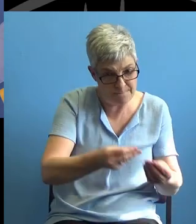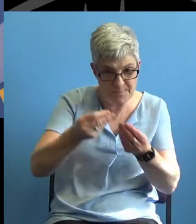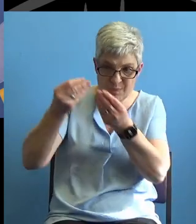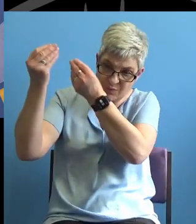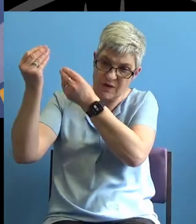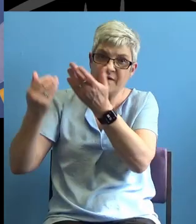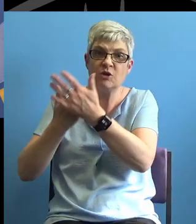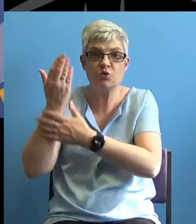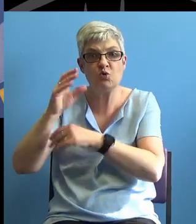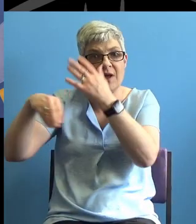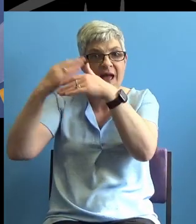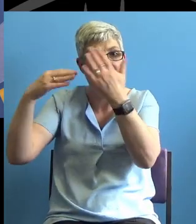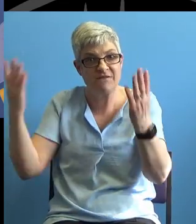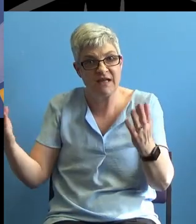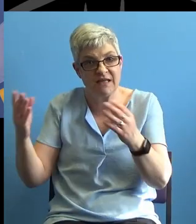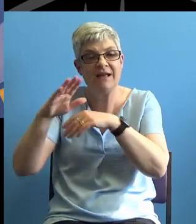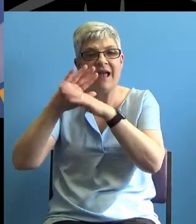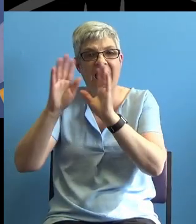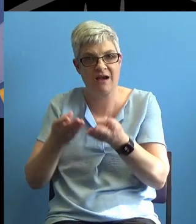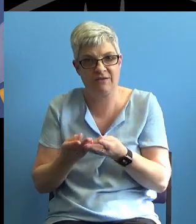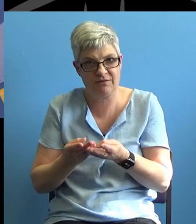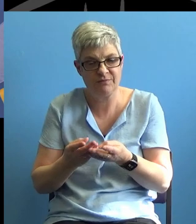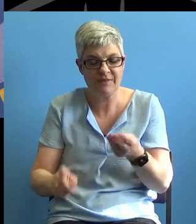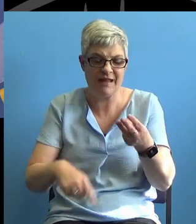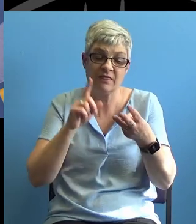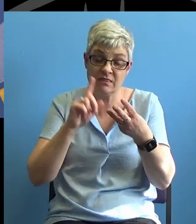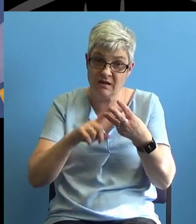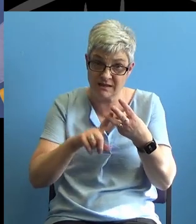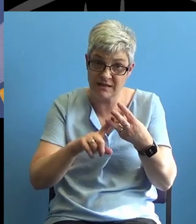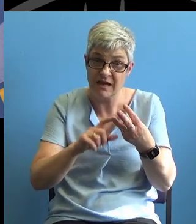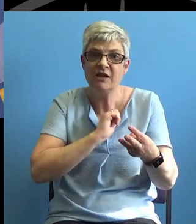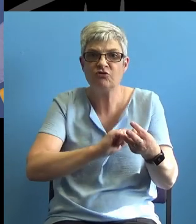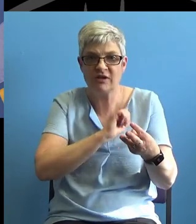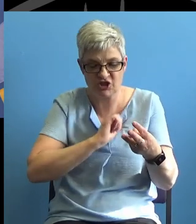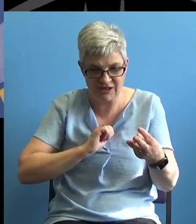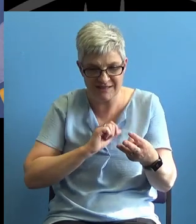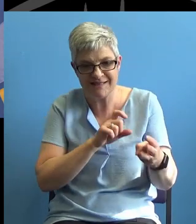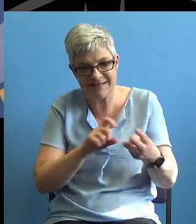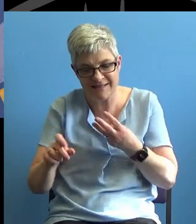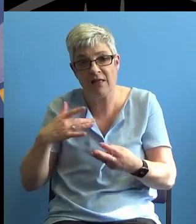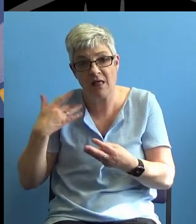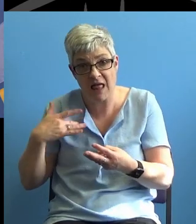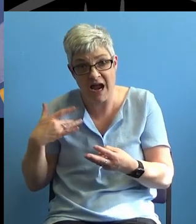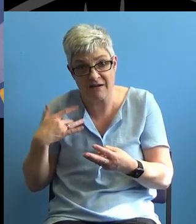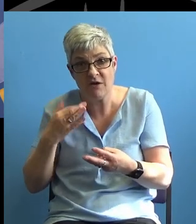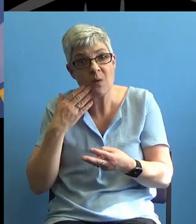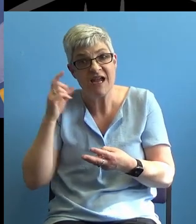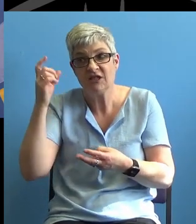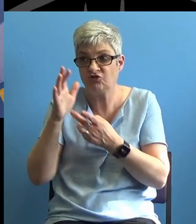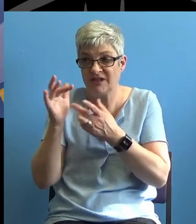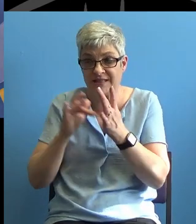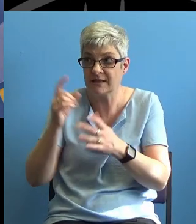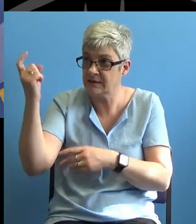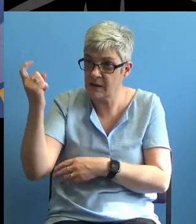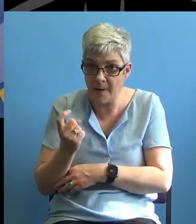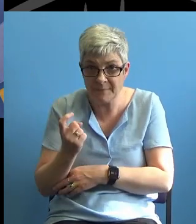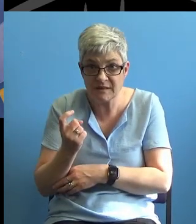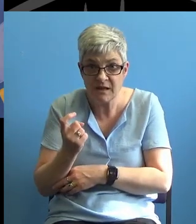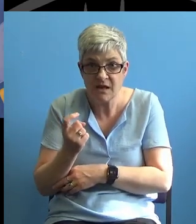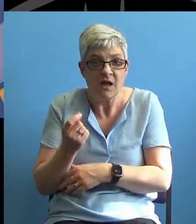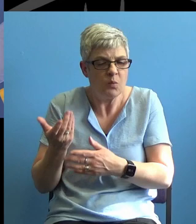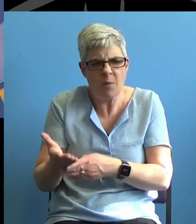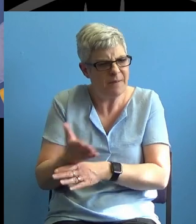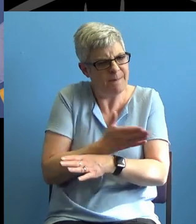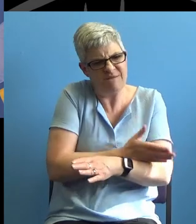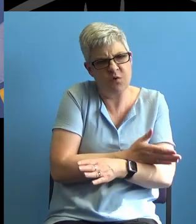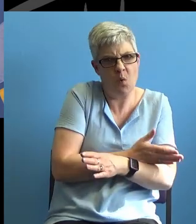new earth. And then thirdly, the Christians who are still alive at the time who Jesus comes, they will not precede